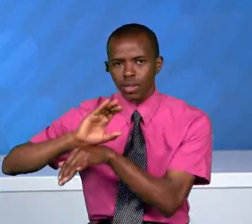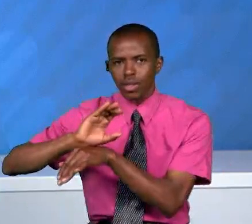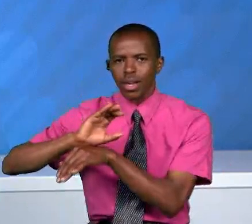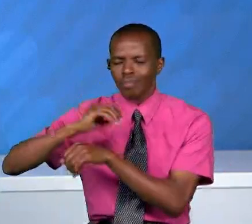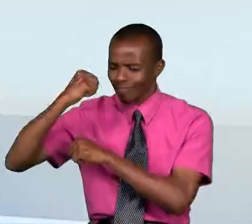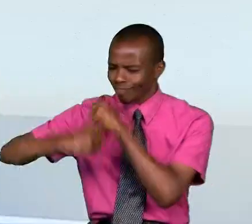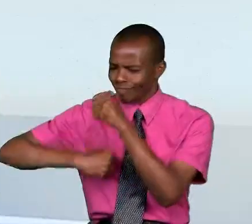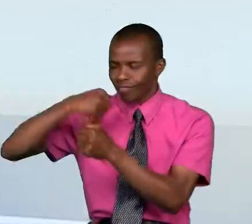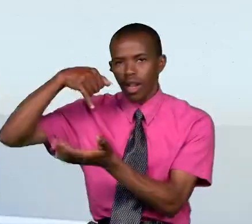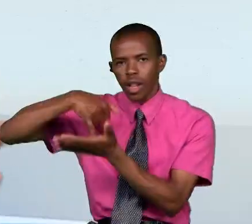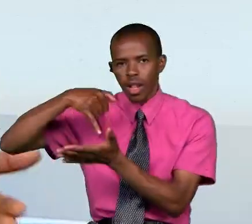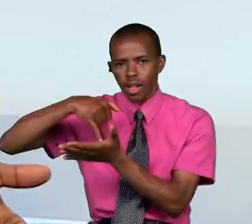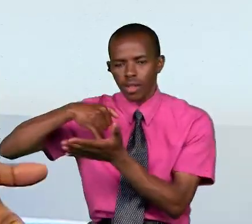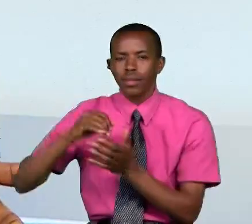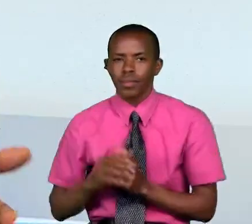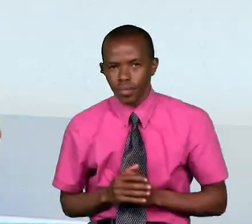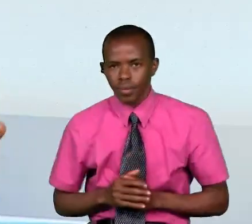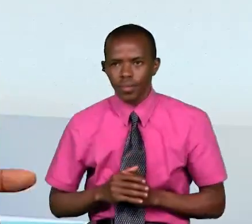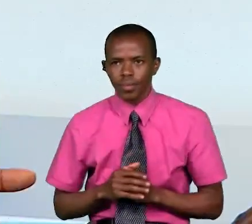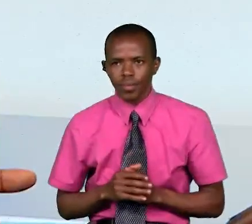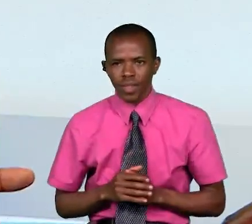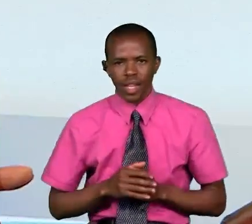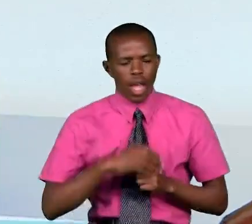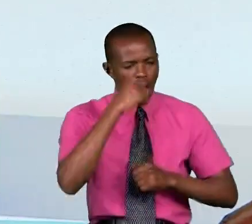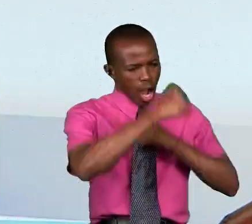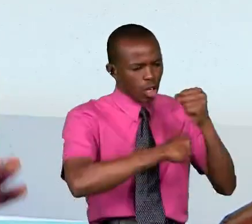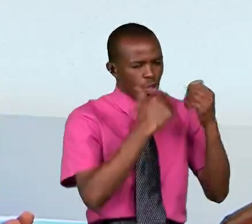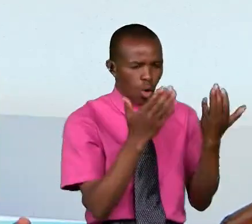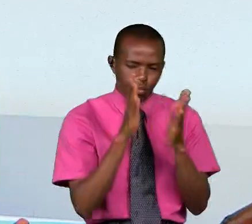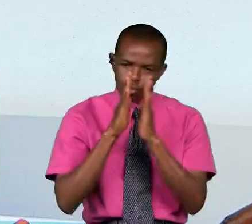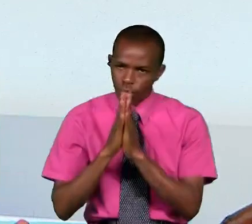actively involved in these, you know, conflicts. Action or in prayer?